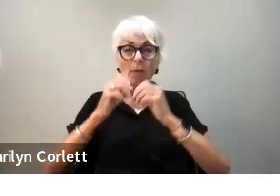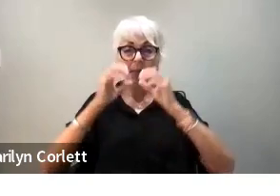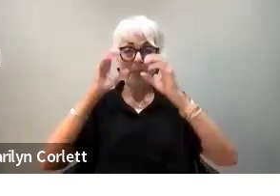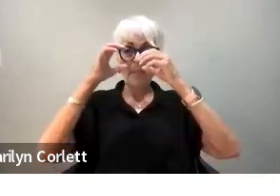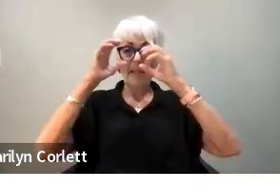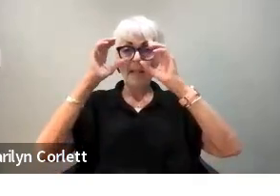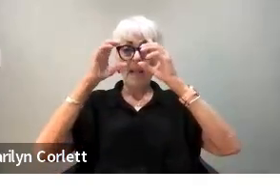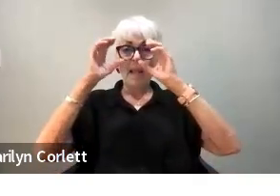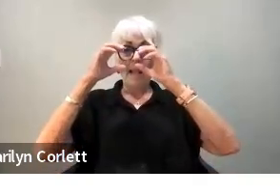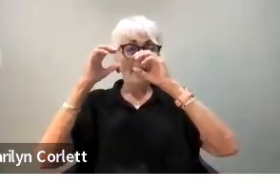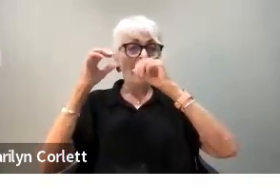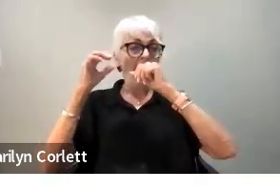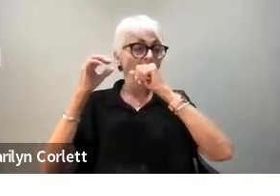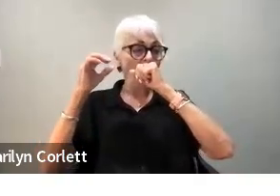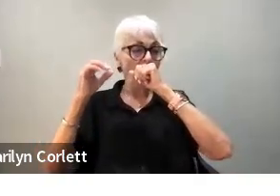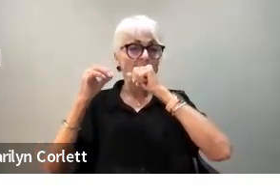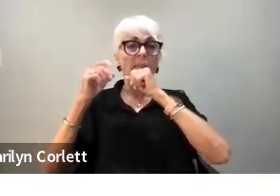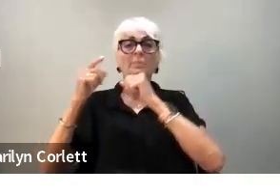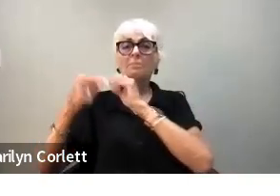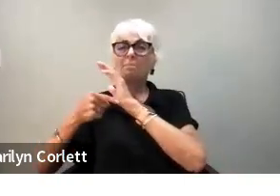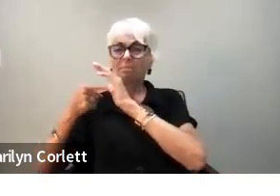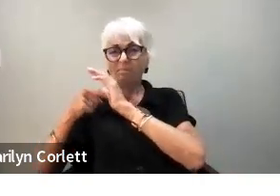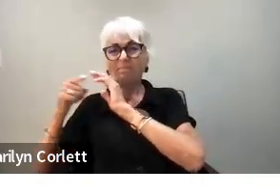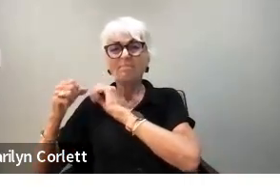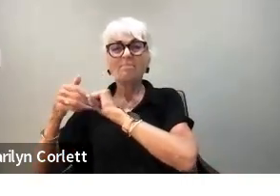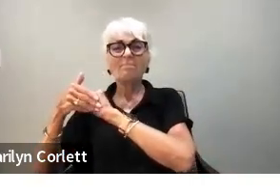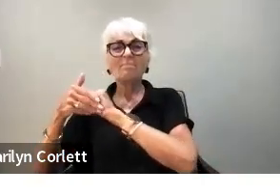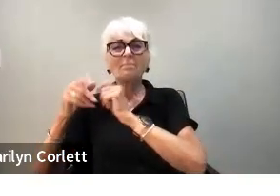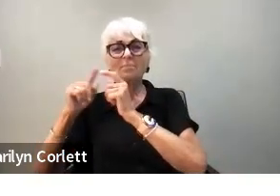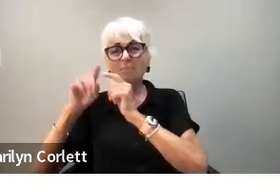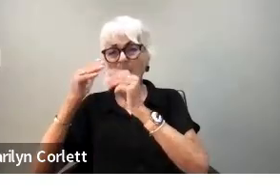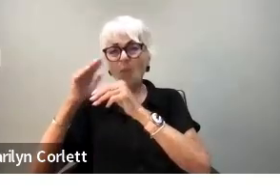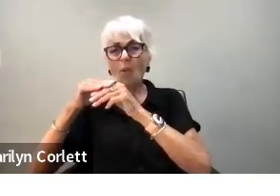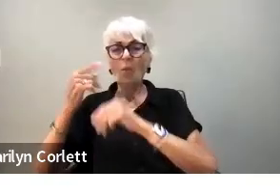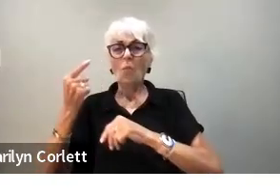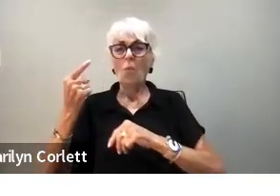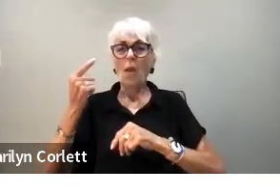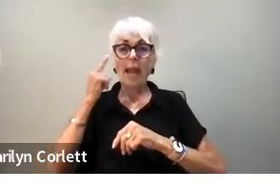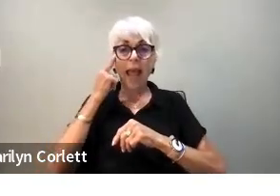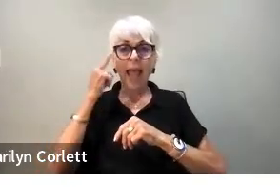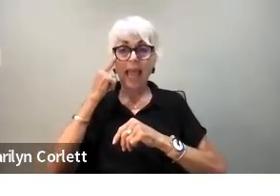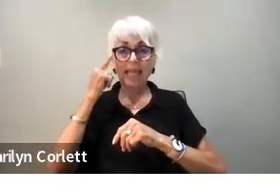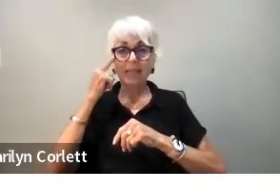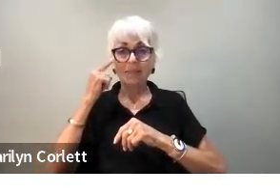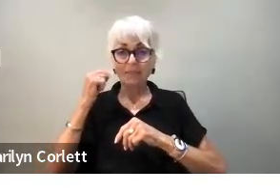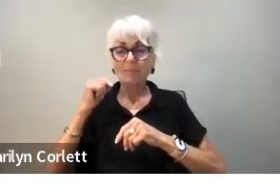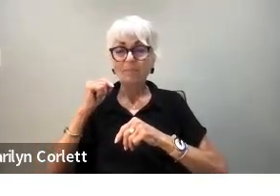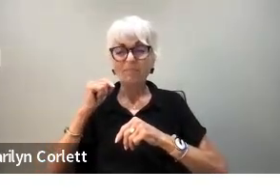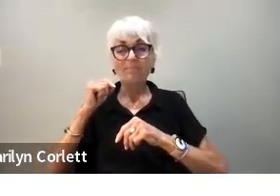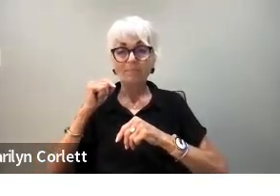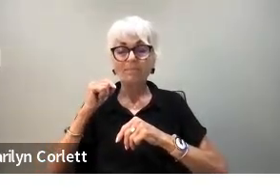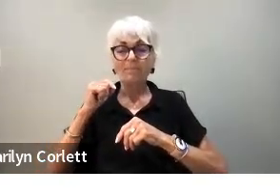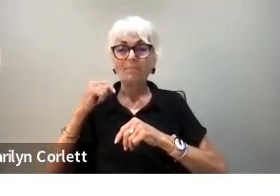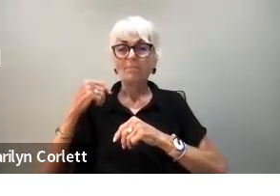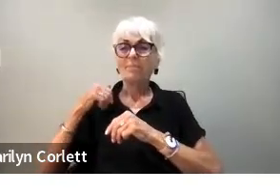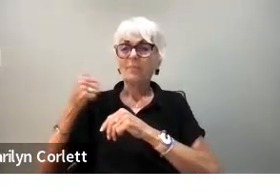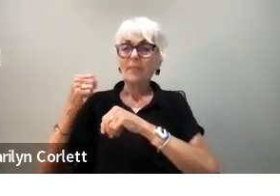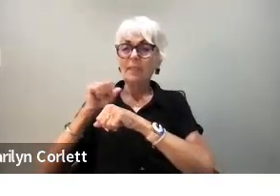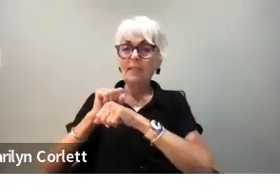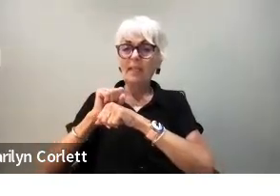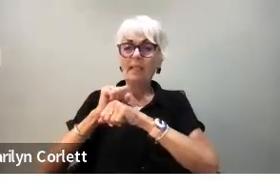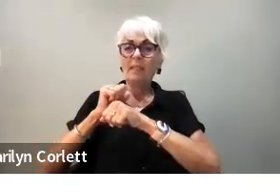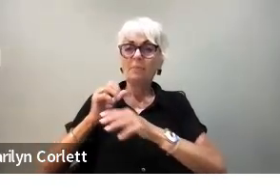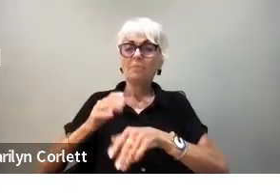can sometimes be helpful for people's brains to just focus on just one eye. We have a coworker who's